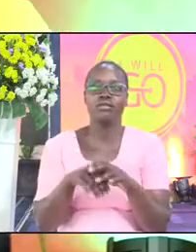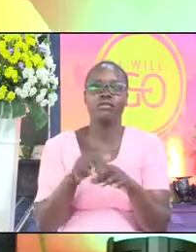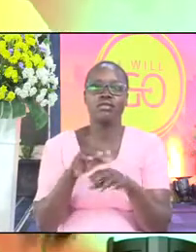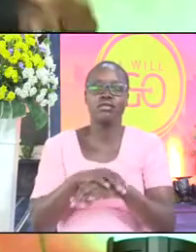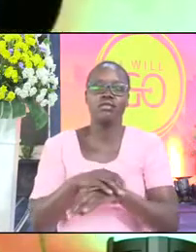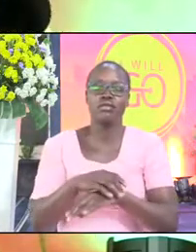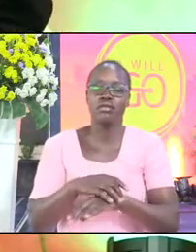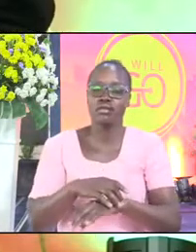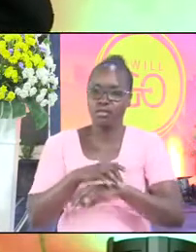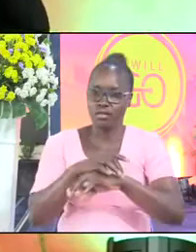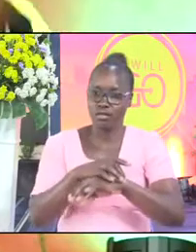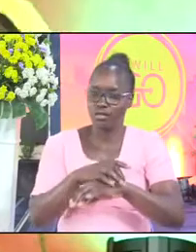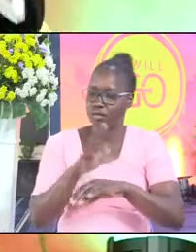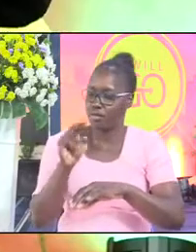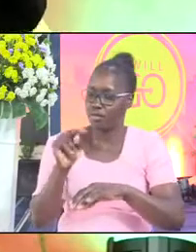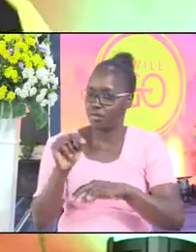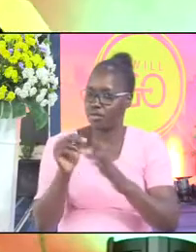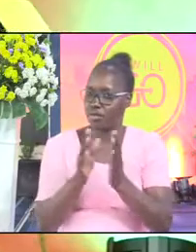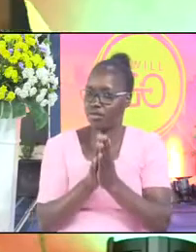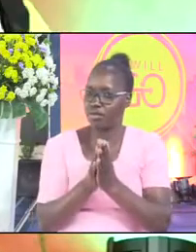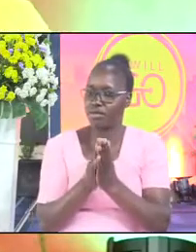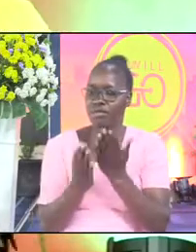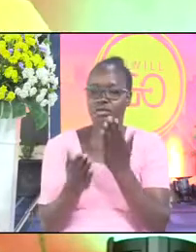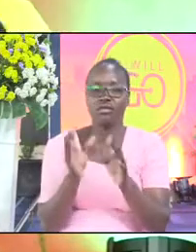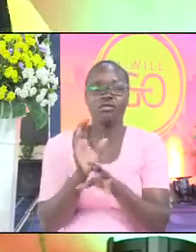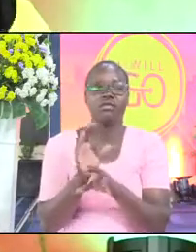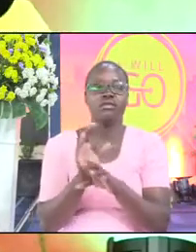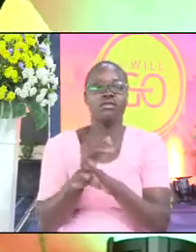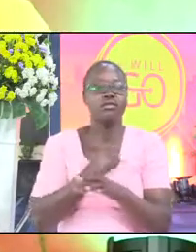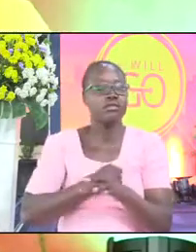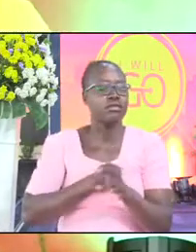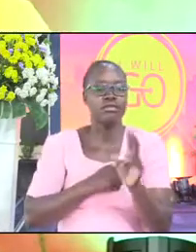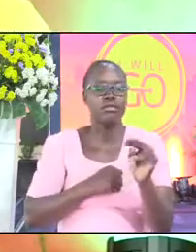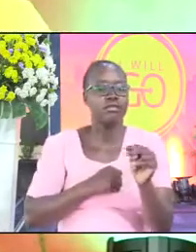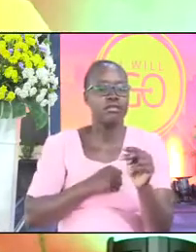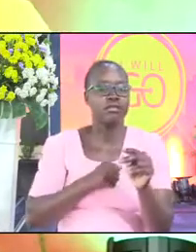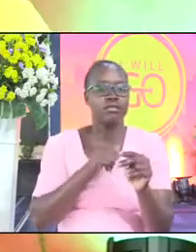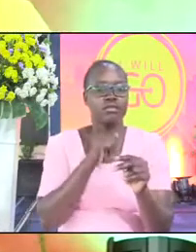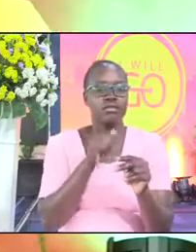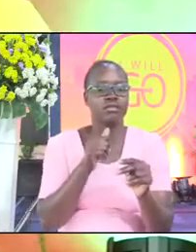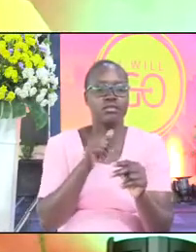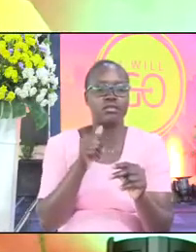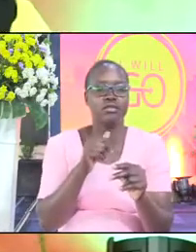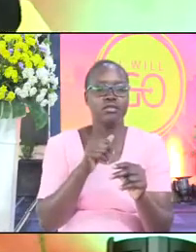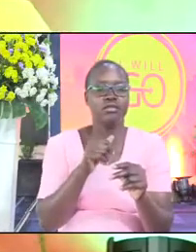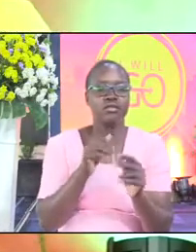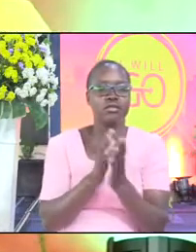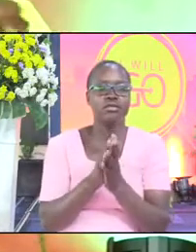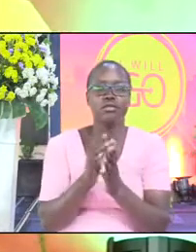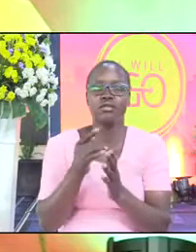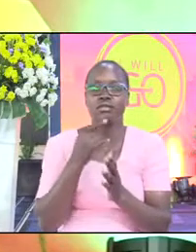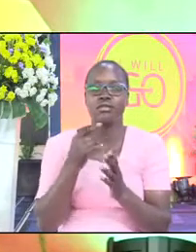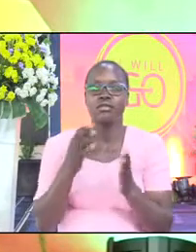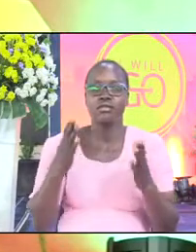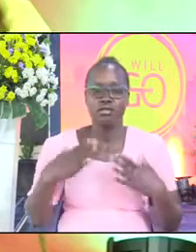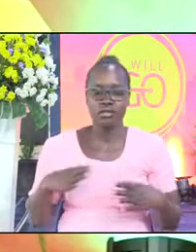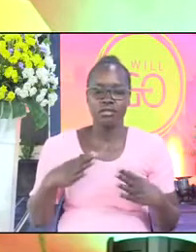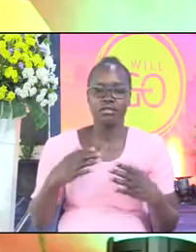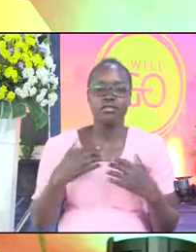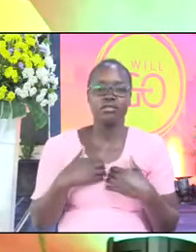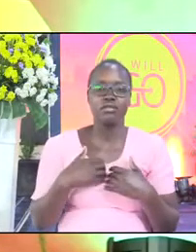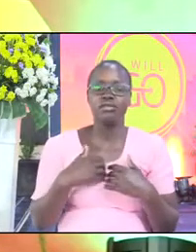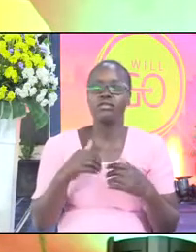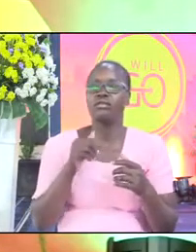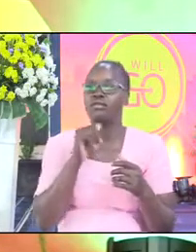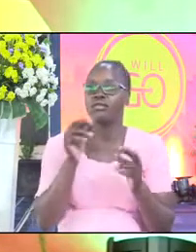the sun. Oh, notable church apologist George Buttrick once said, human beings haven't